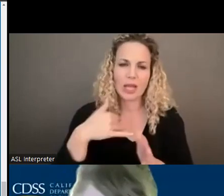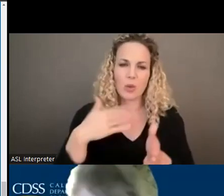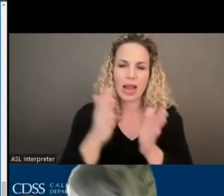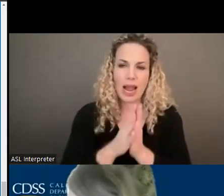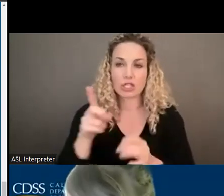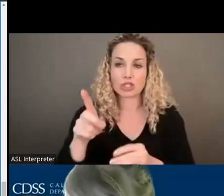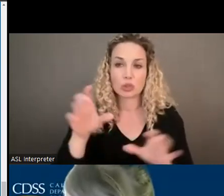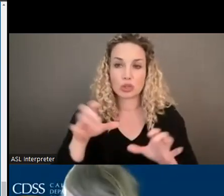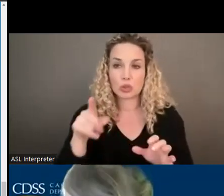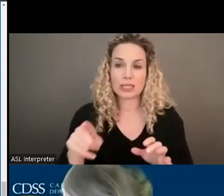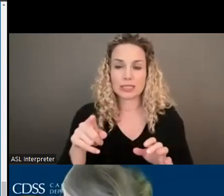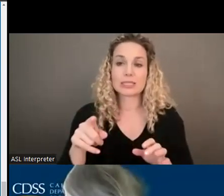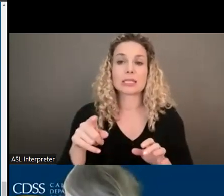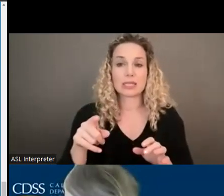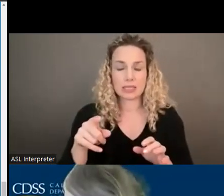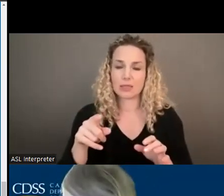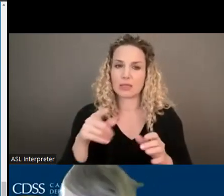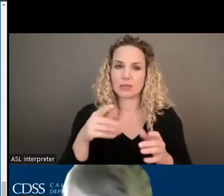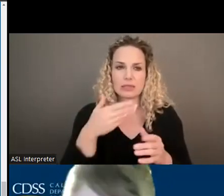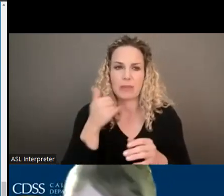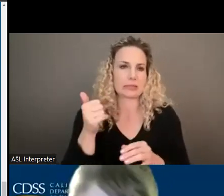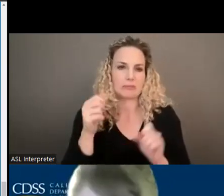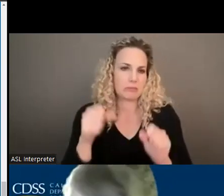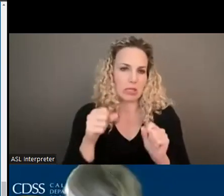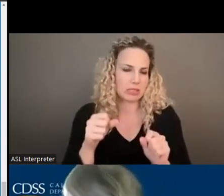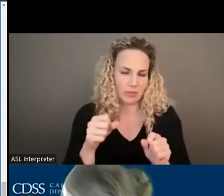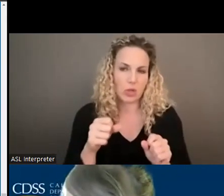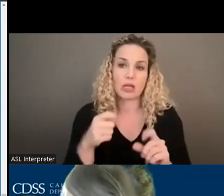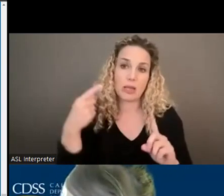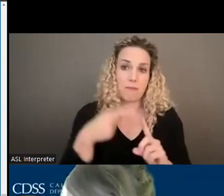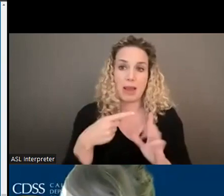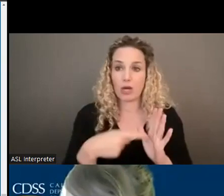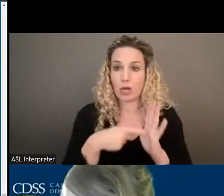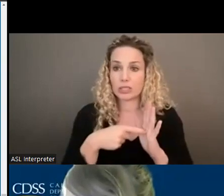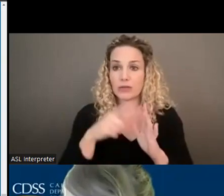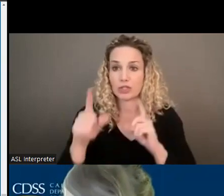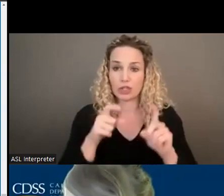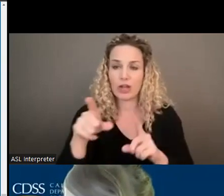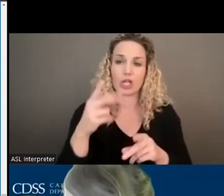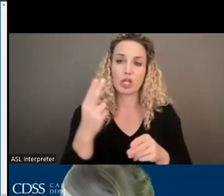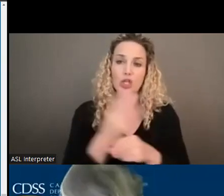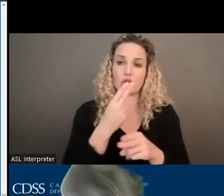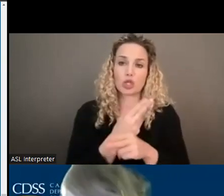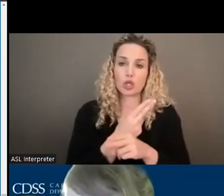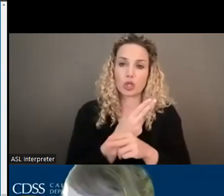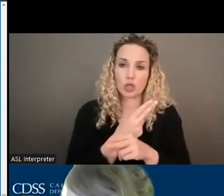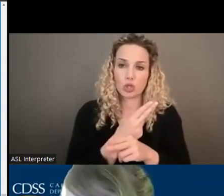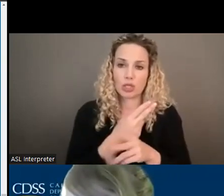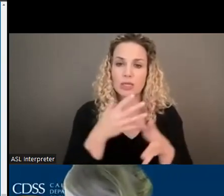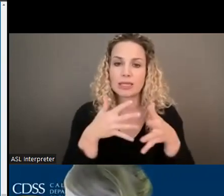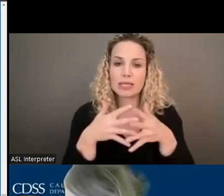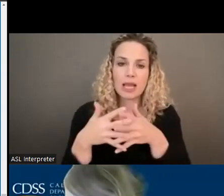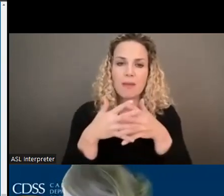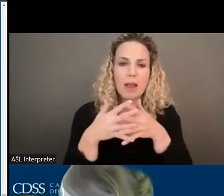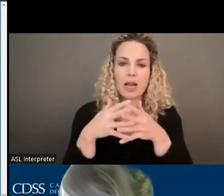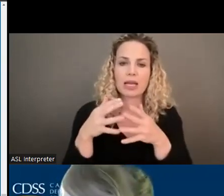you do this to the extent possible. And the main criteria of the survey is that you used American Rescue Plan Act